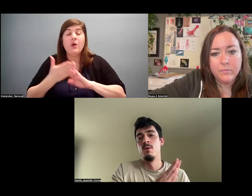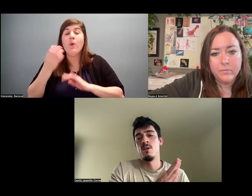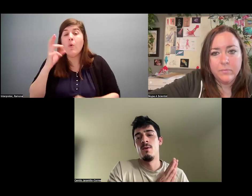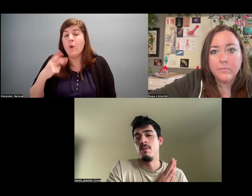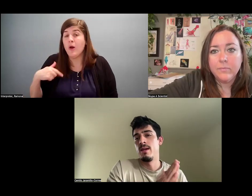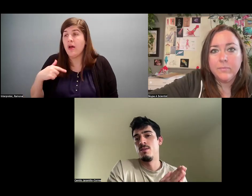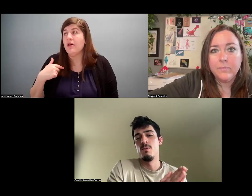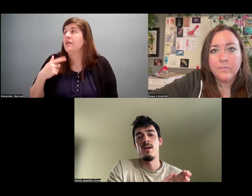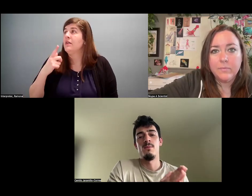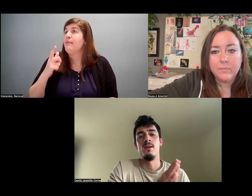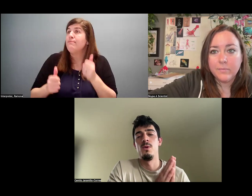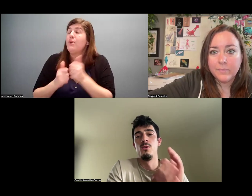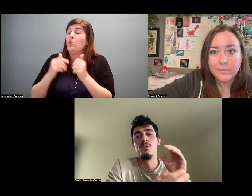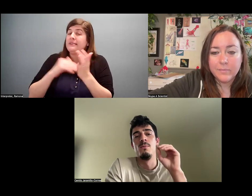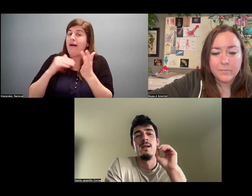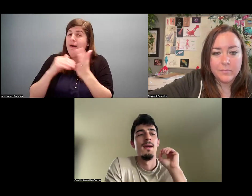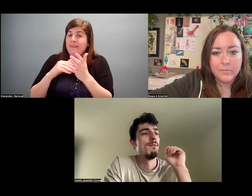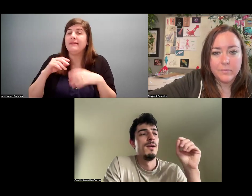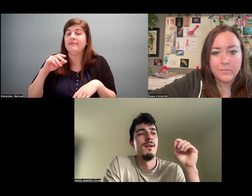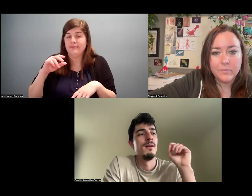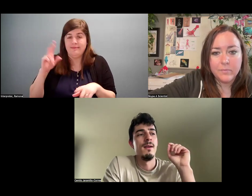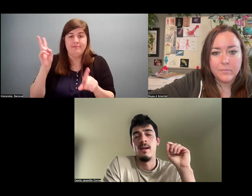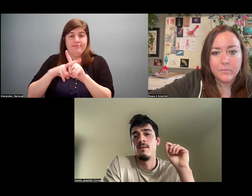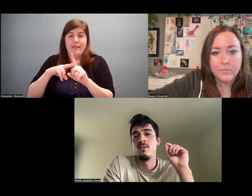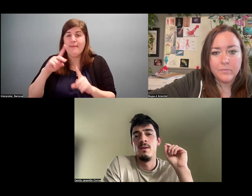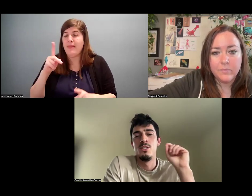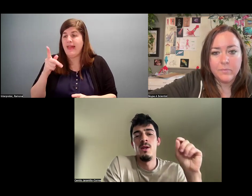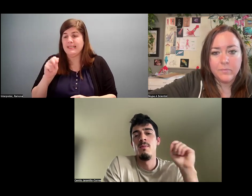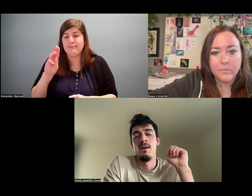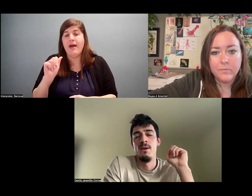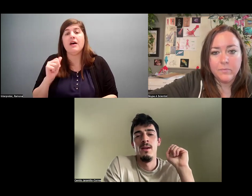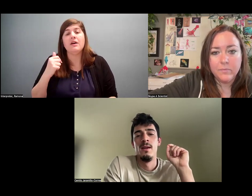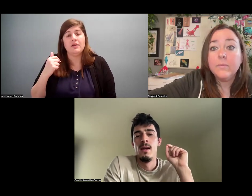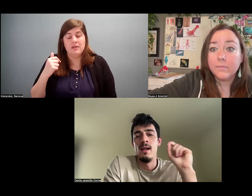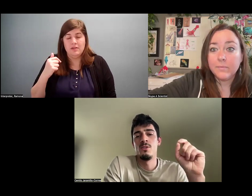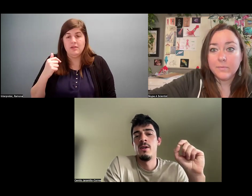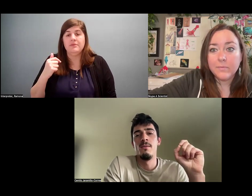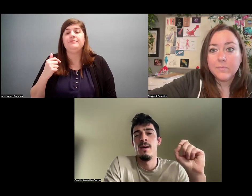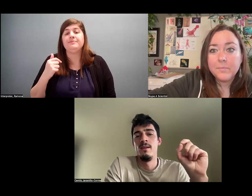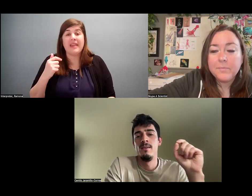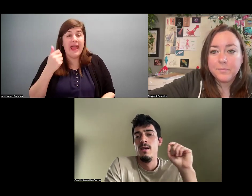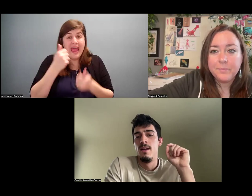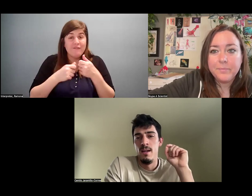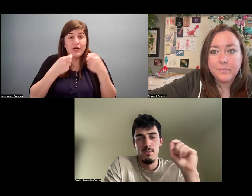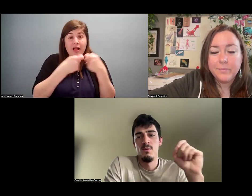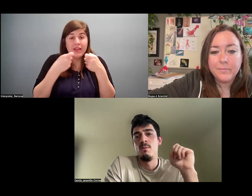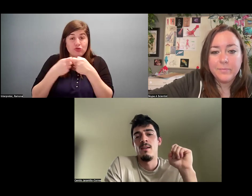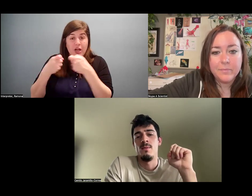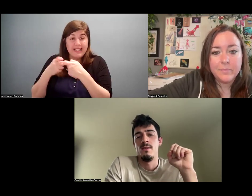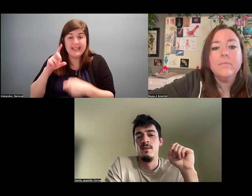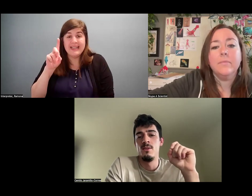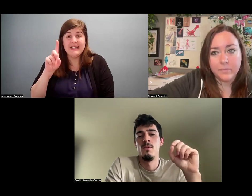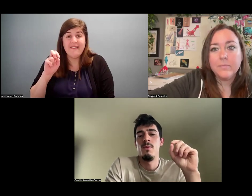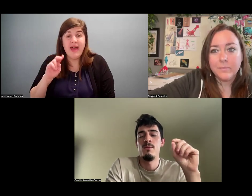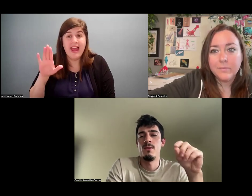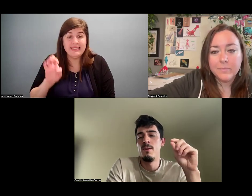think the most common application for plasma is we used to make it every like chip, every electronic device, it's made with